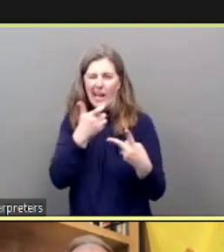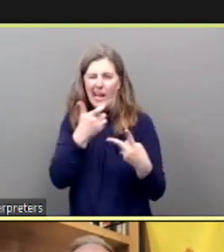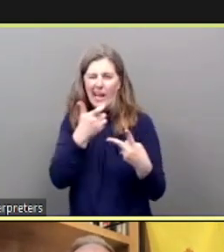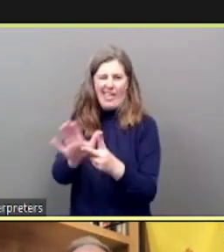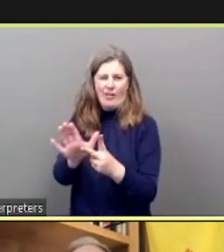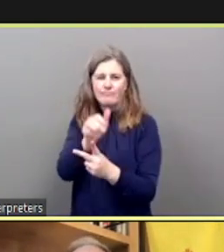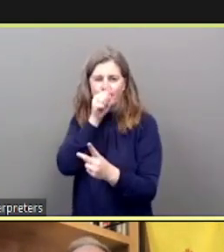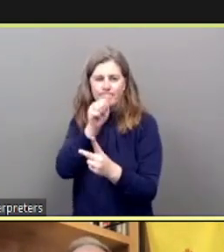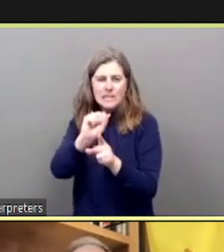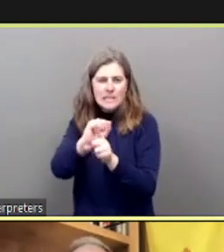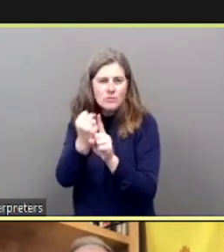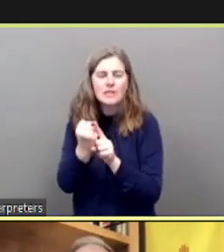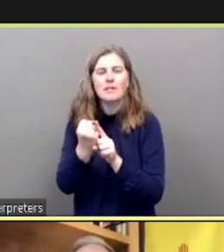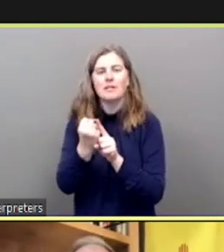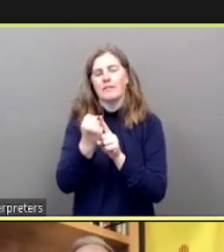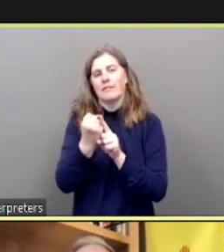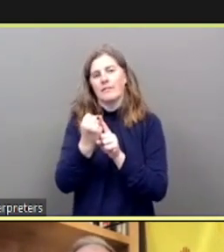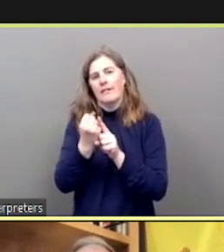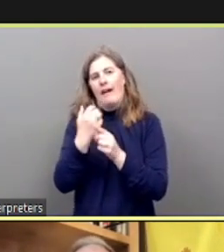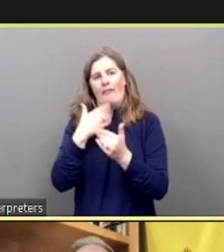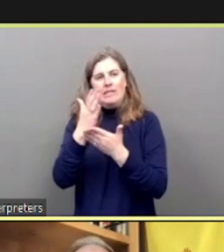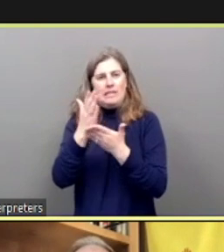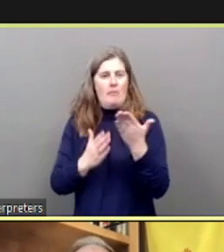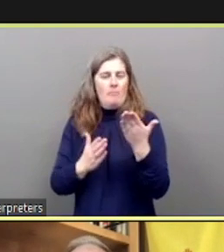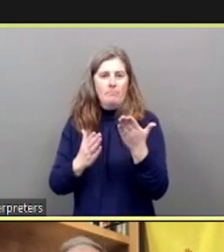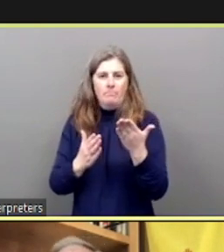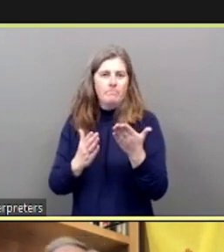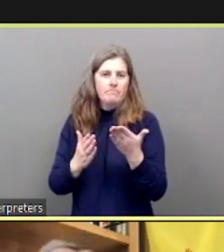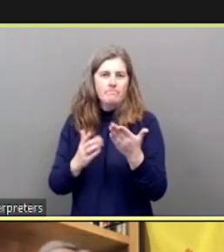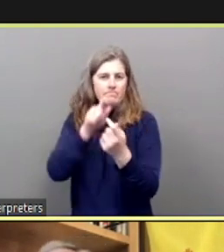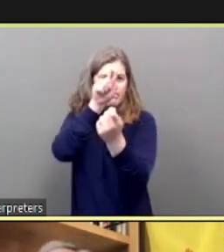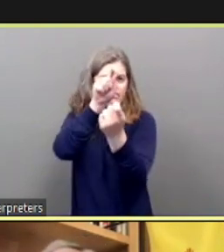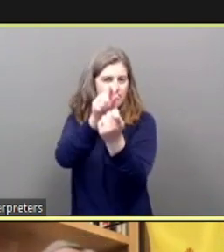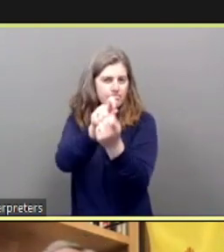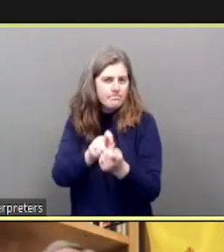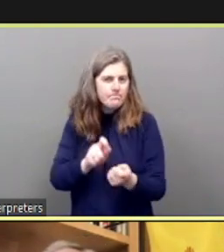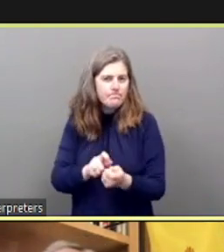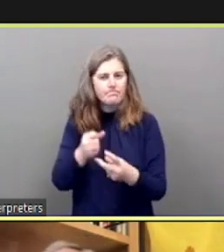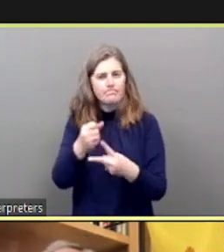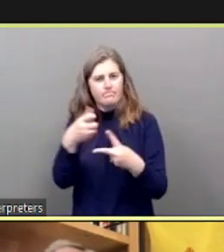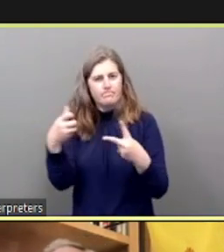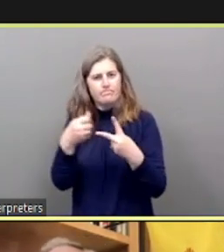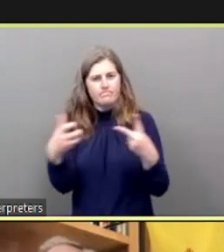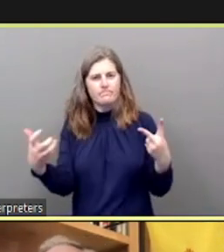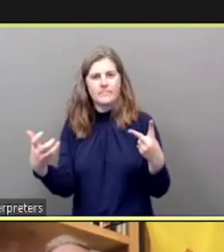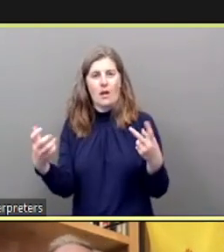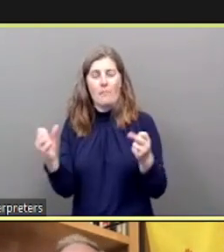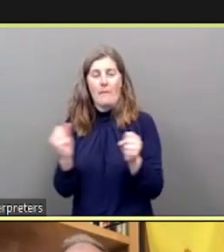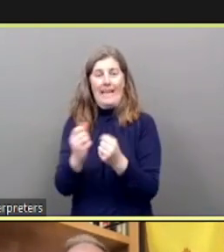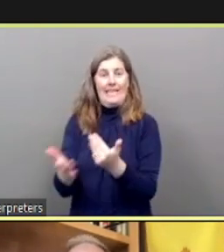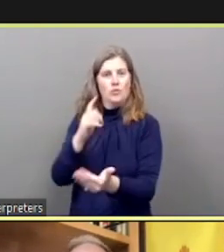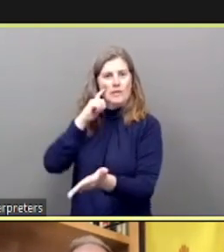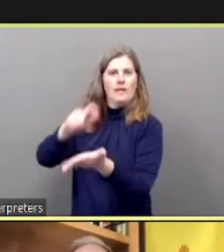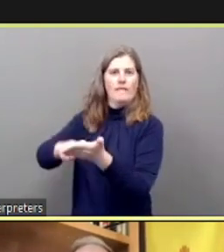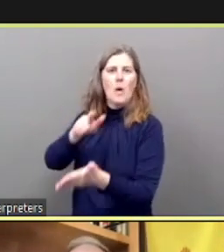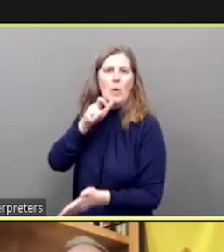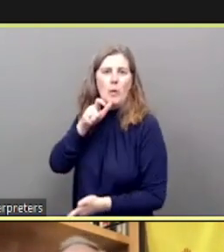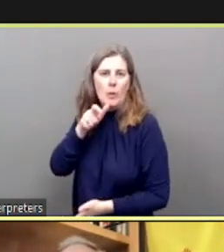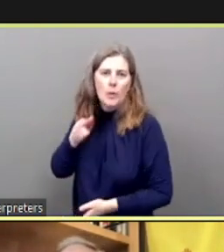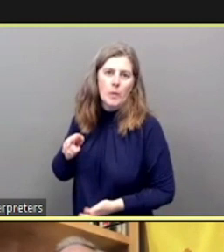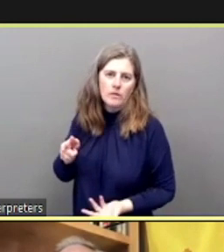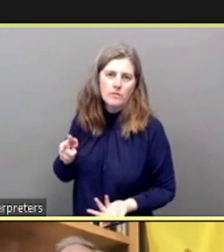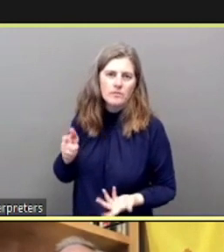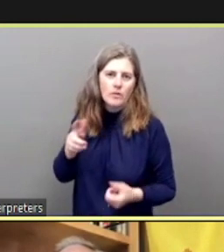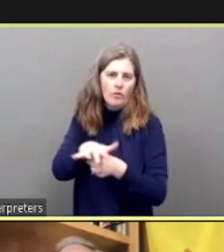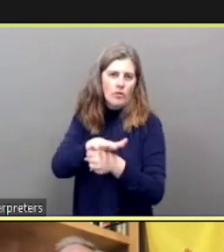circumstances and there are details that would make it easy for someone in their